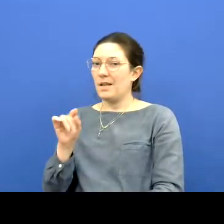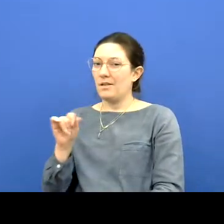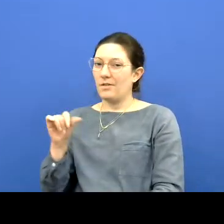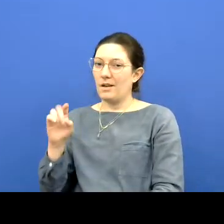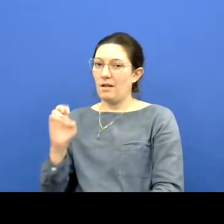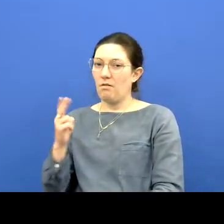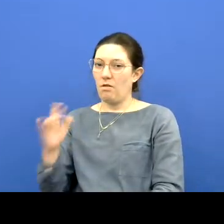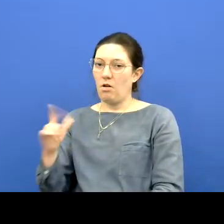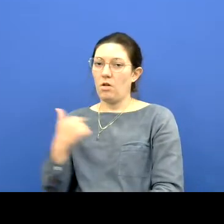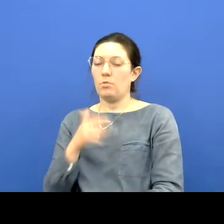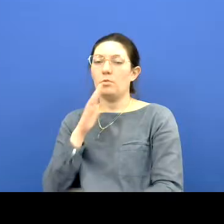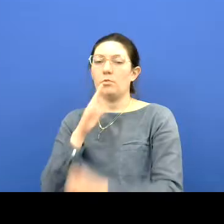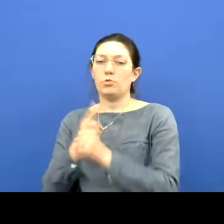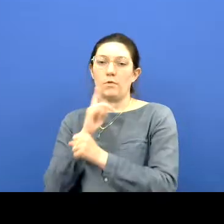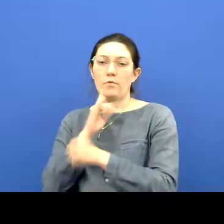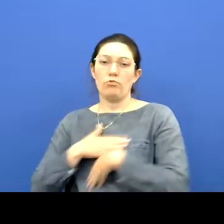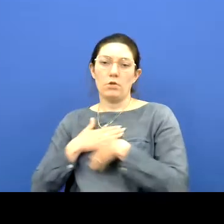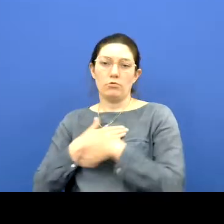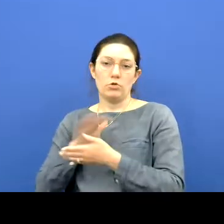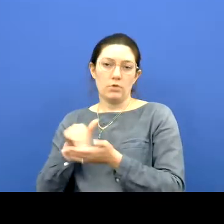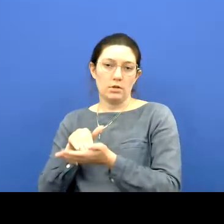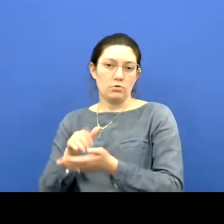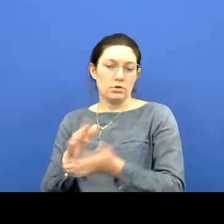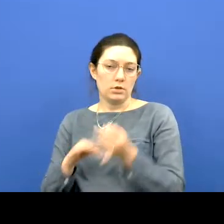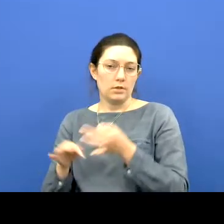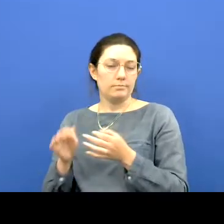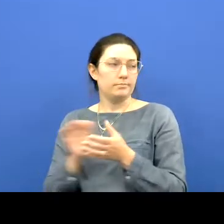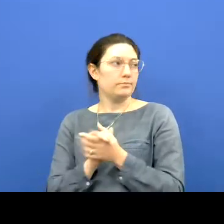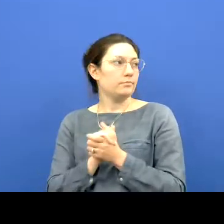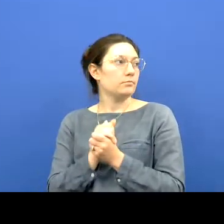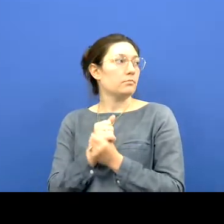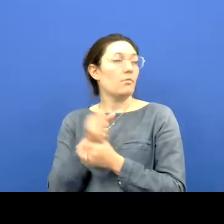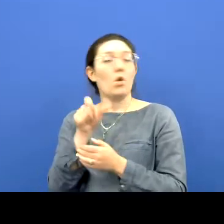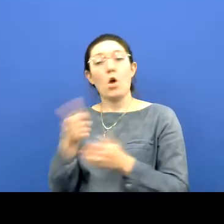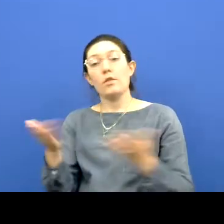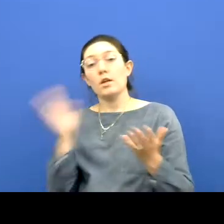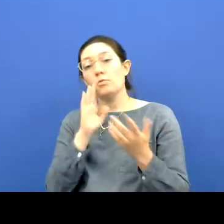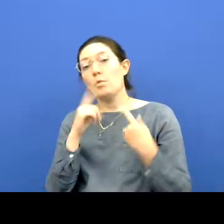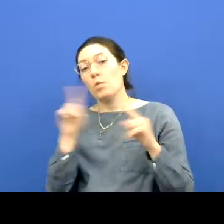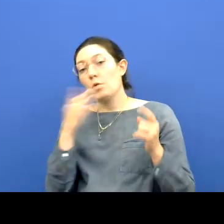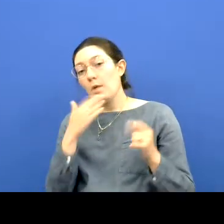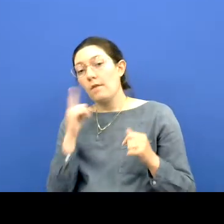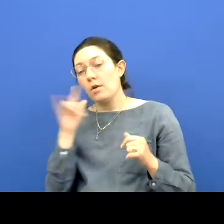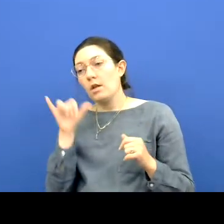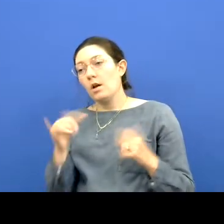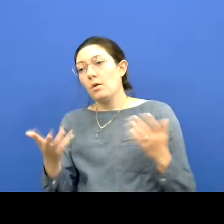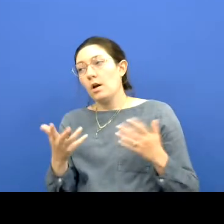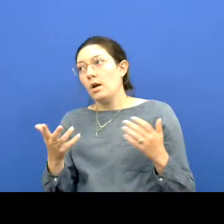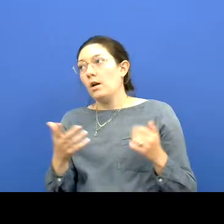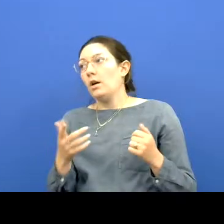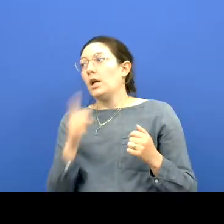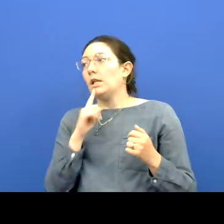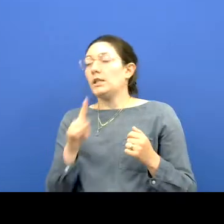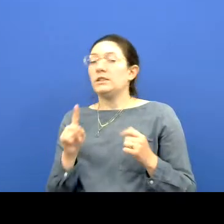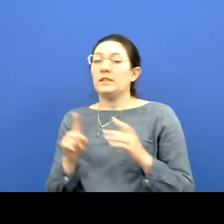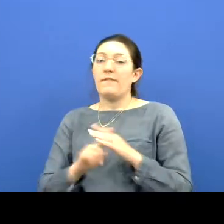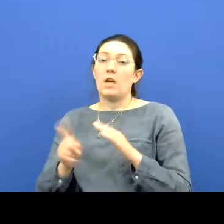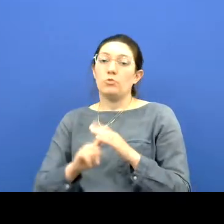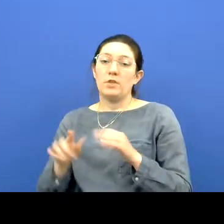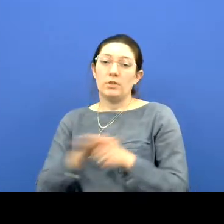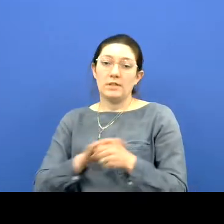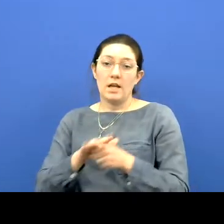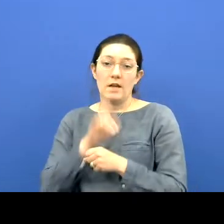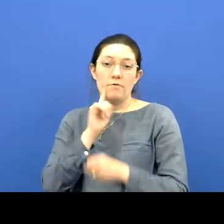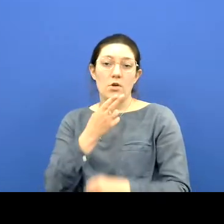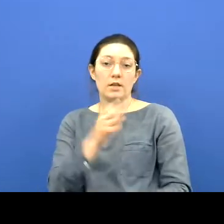be using that for our recreational area. The other things that would work really well for is an evacuation site for the high